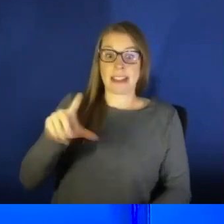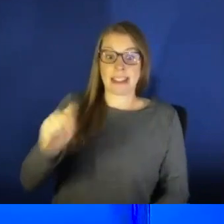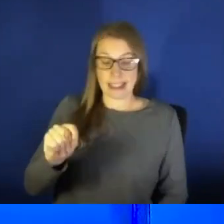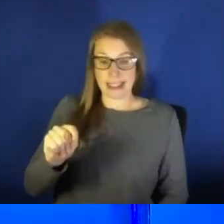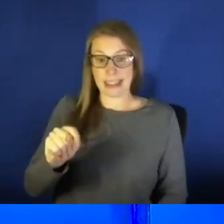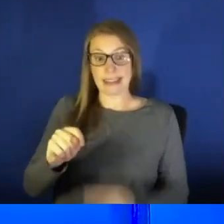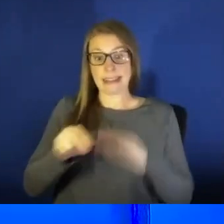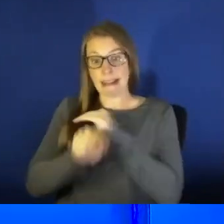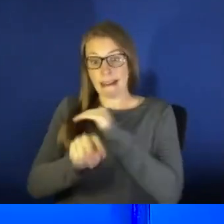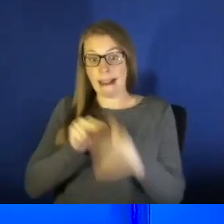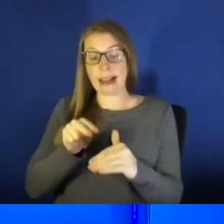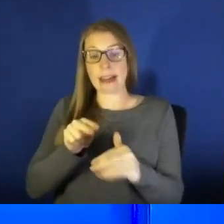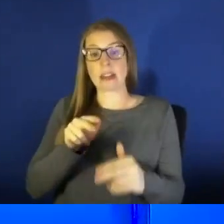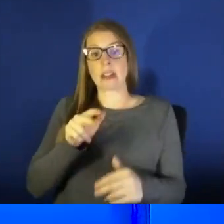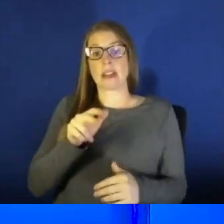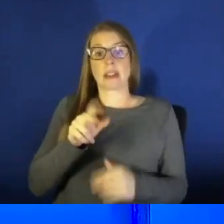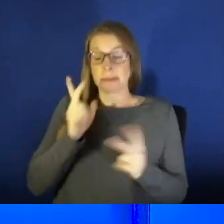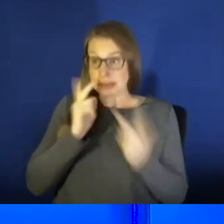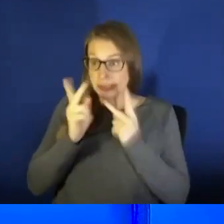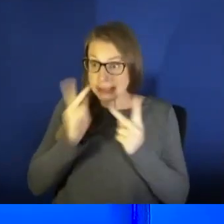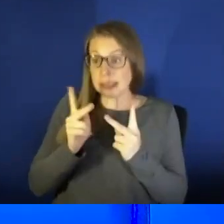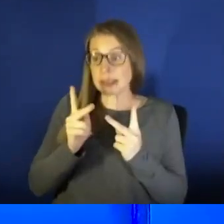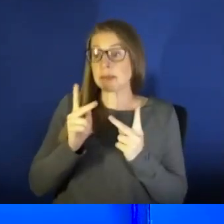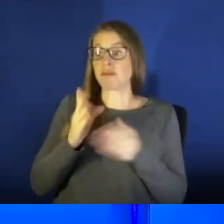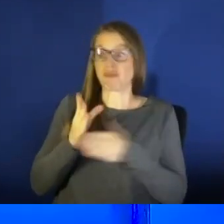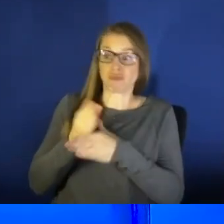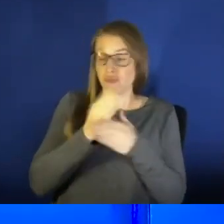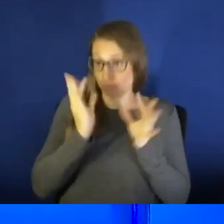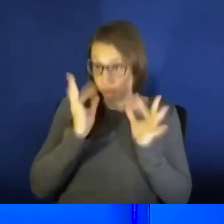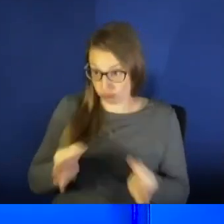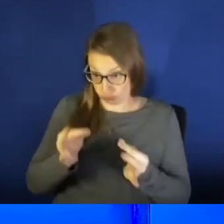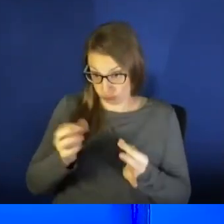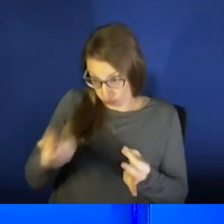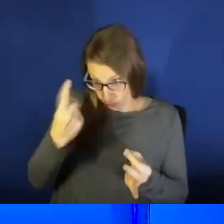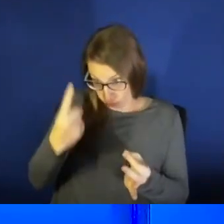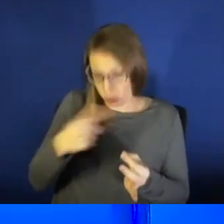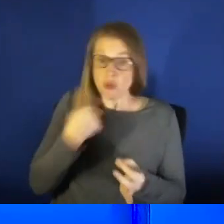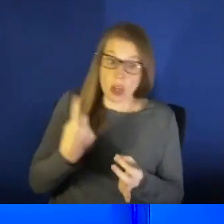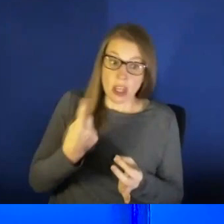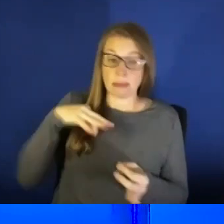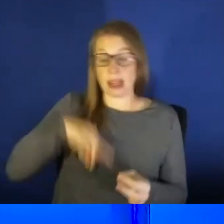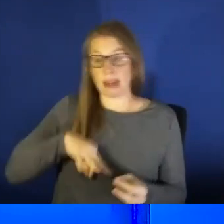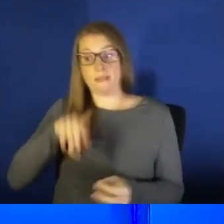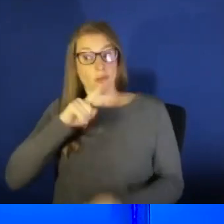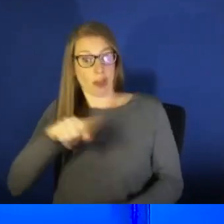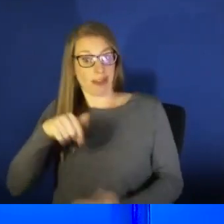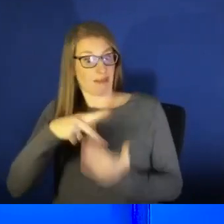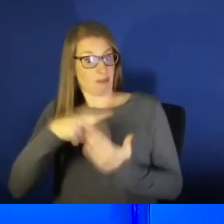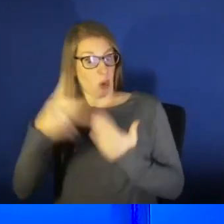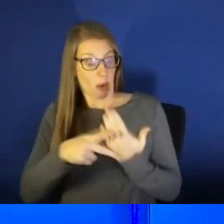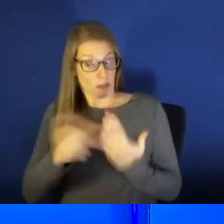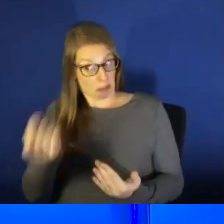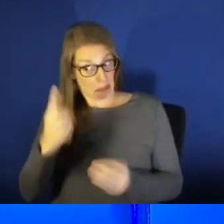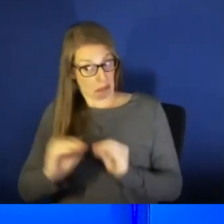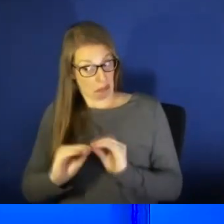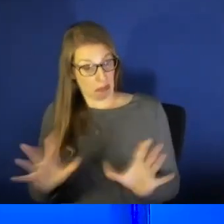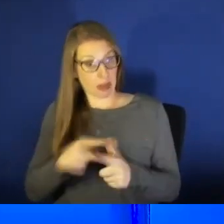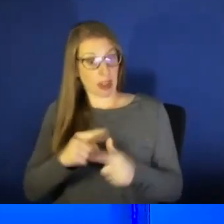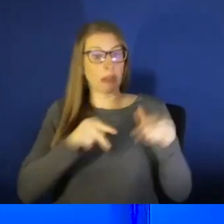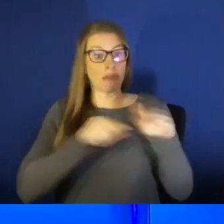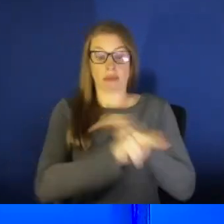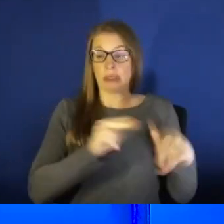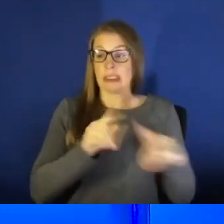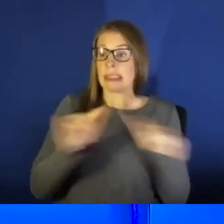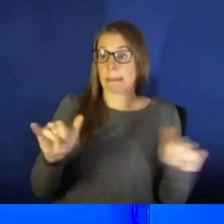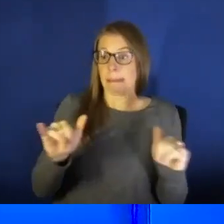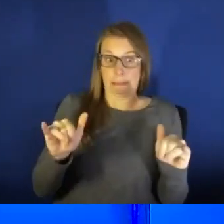get you seen. We'll do a shared decision making to make sure that you understand the risks and benefits of the program, and then we'll get your scan completed that same day, and